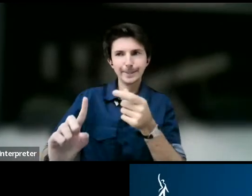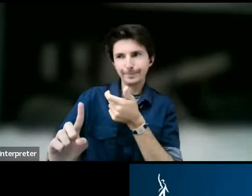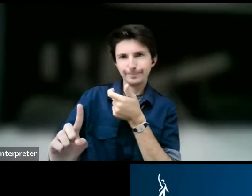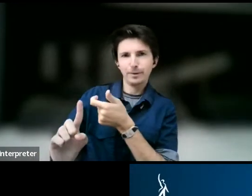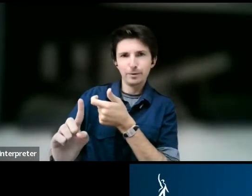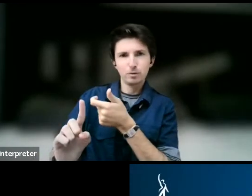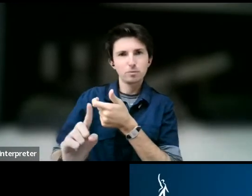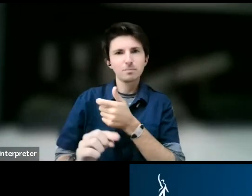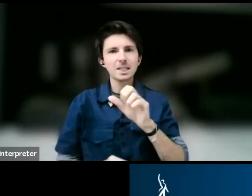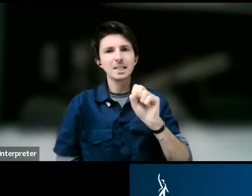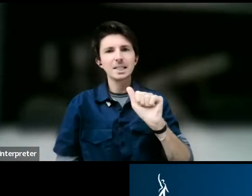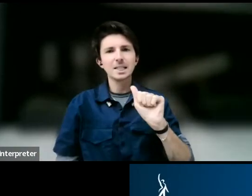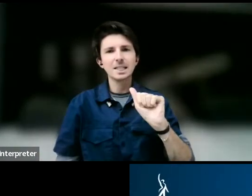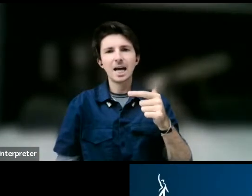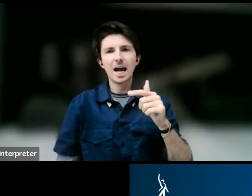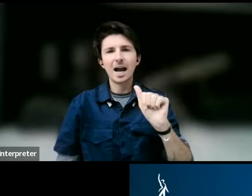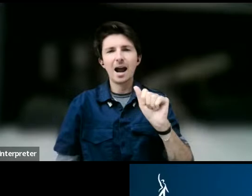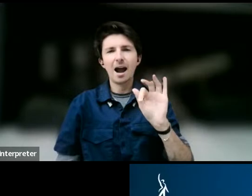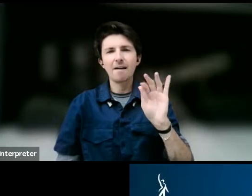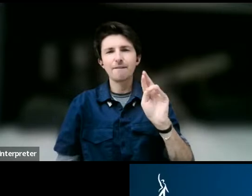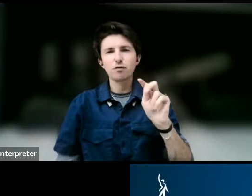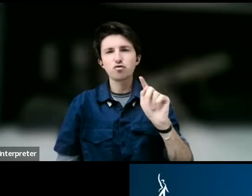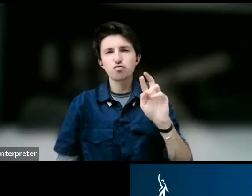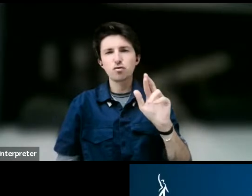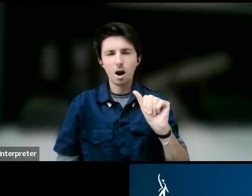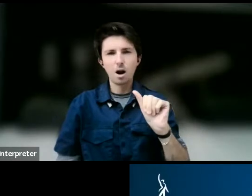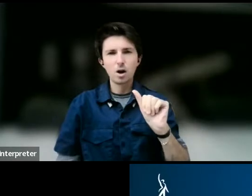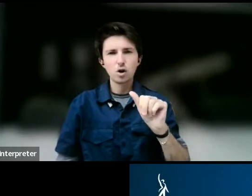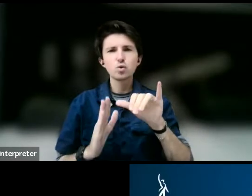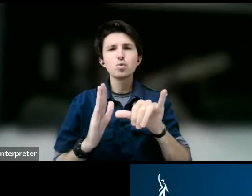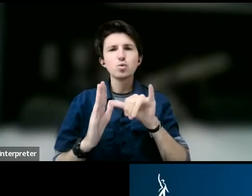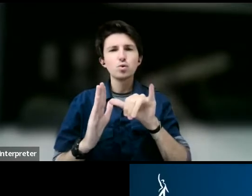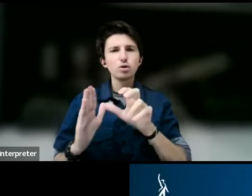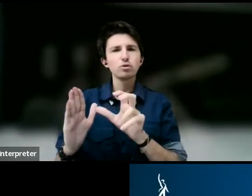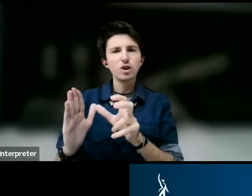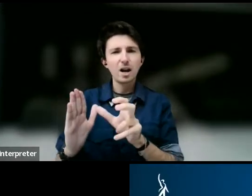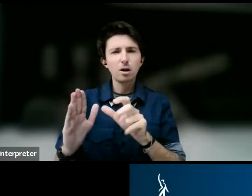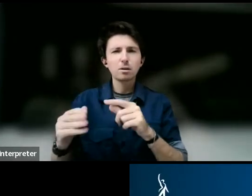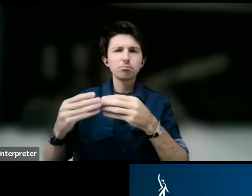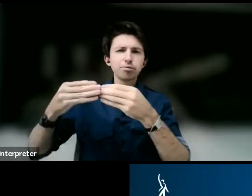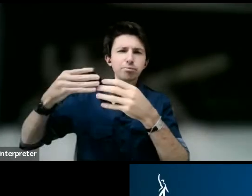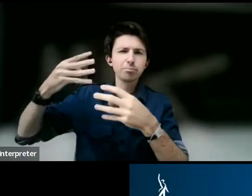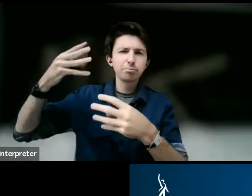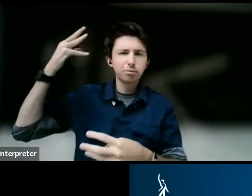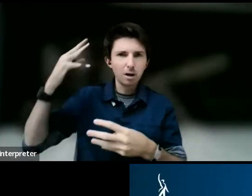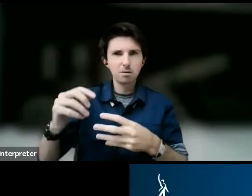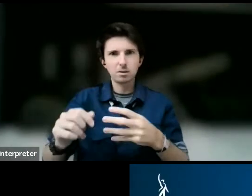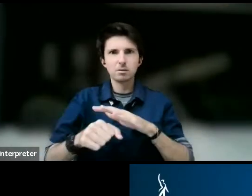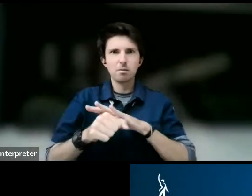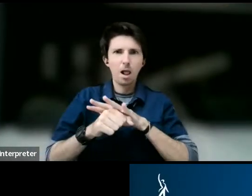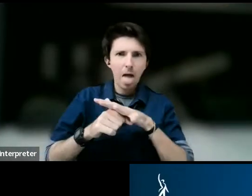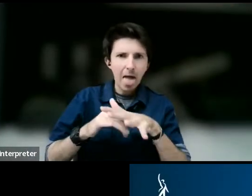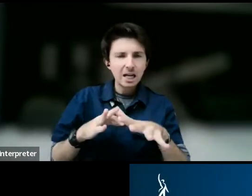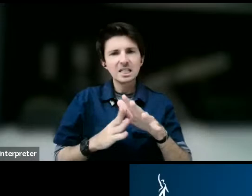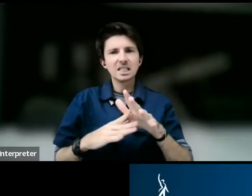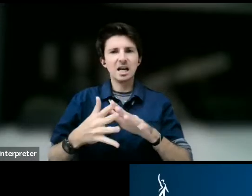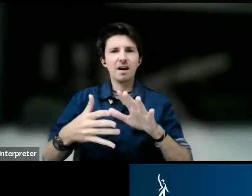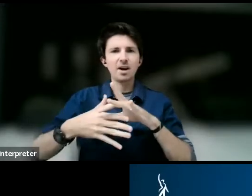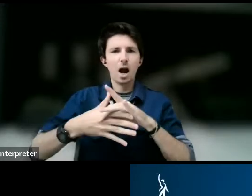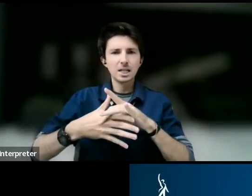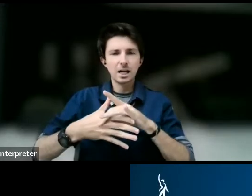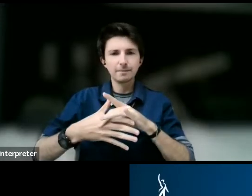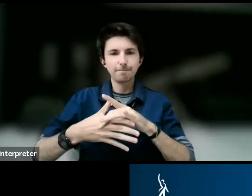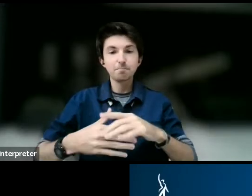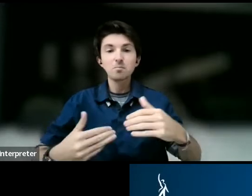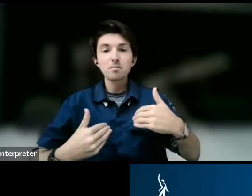channel, along with tons of other wonderful content. Today, we present the PTEOE, President's Task